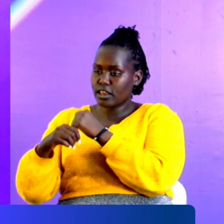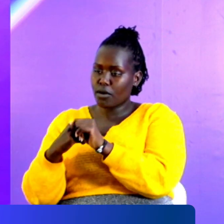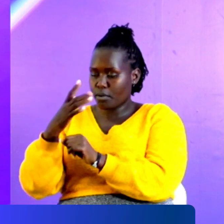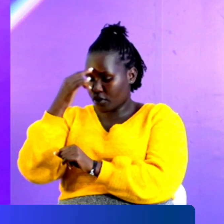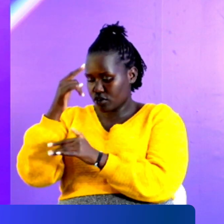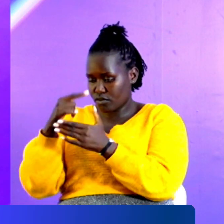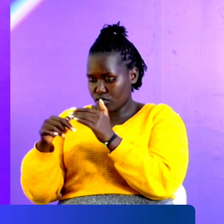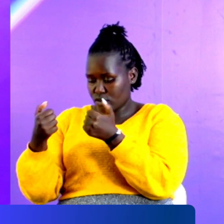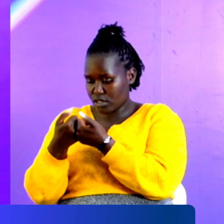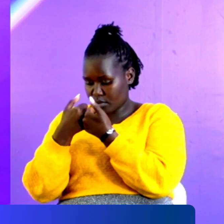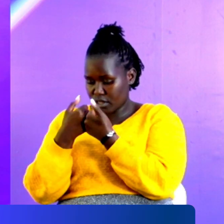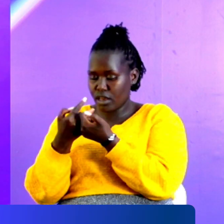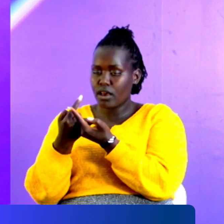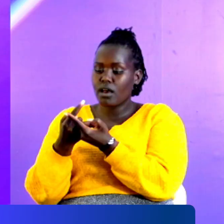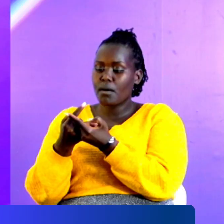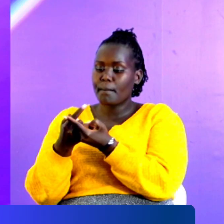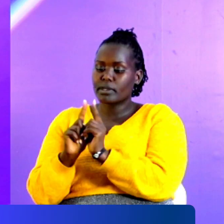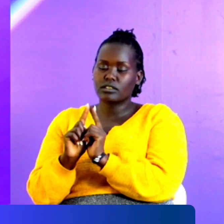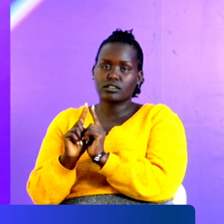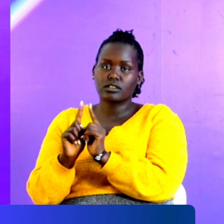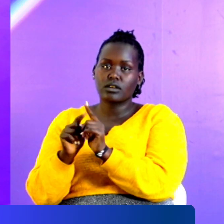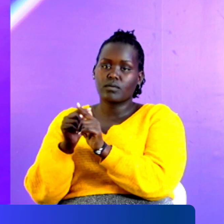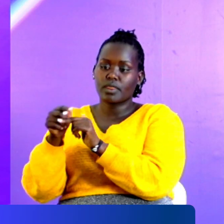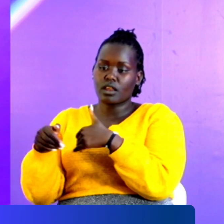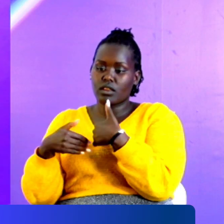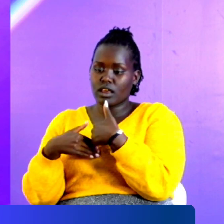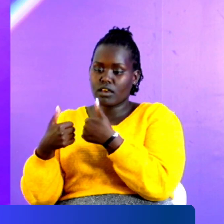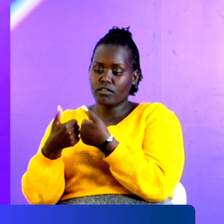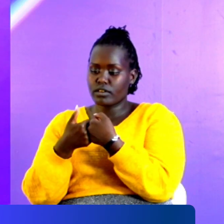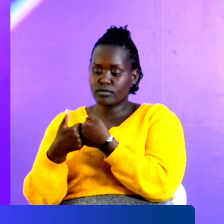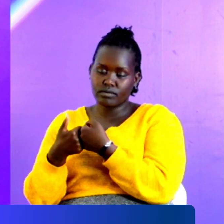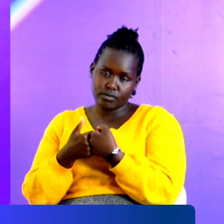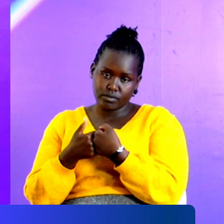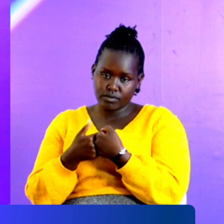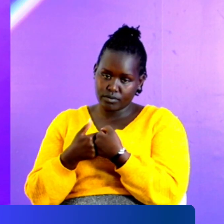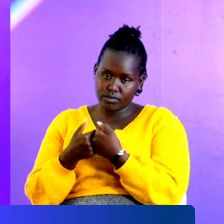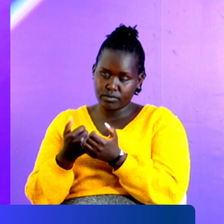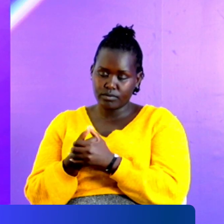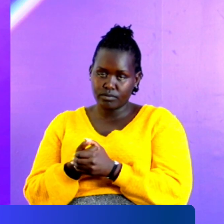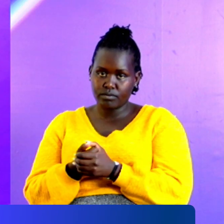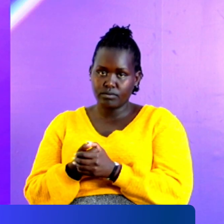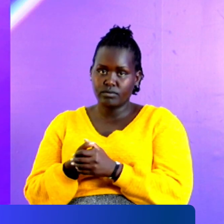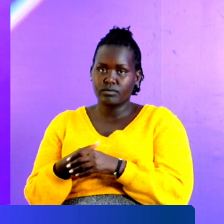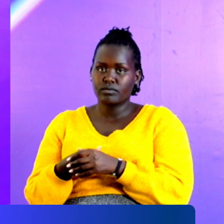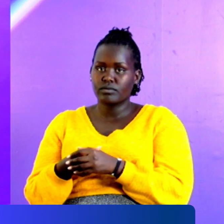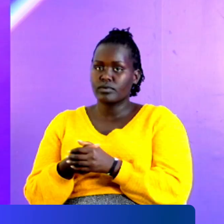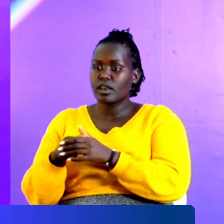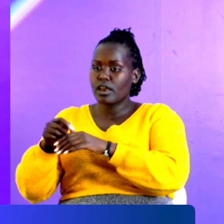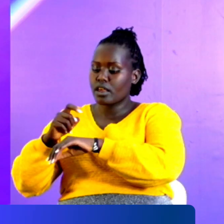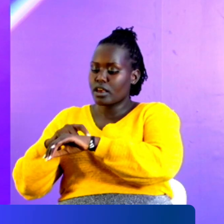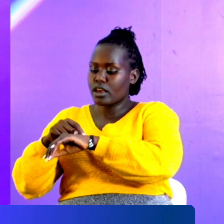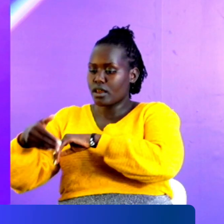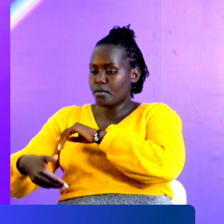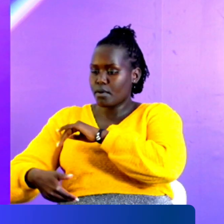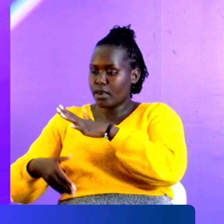Yeah. But then there was a challenge. Let me tell you, Herbert. The moment a young